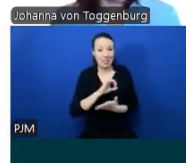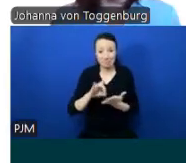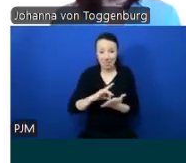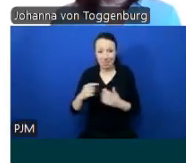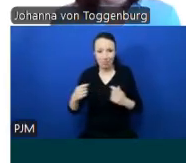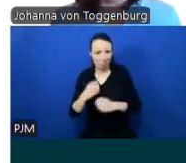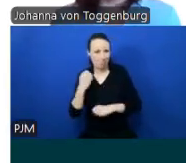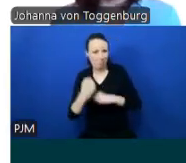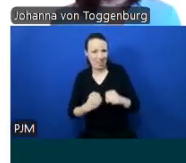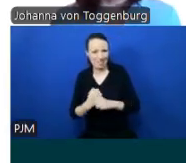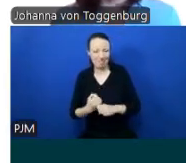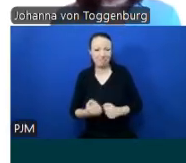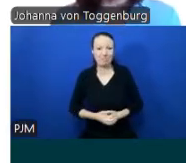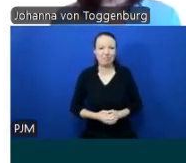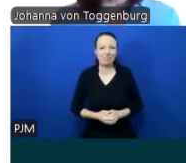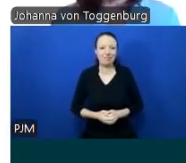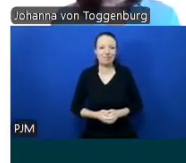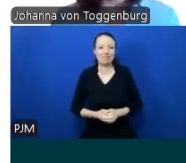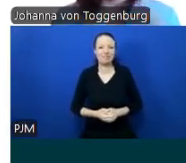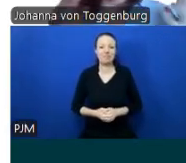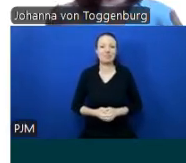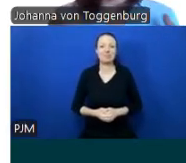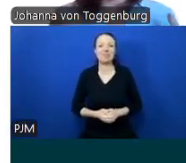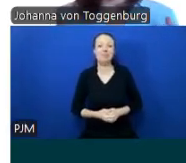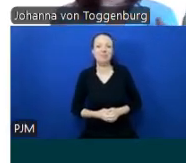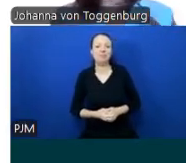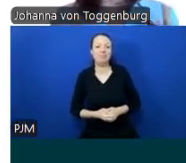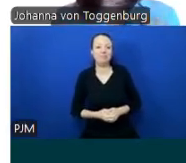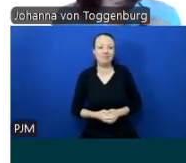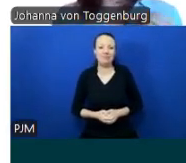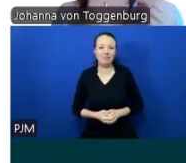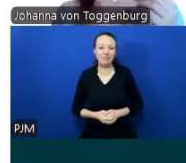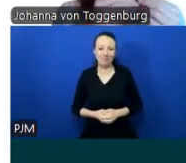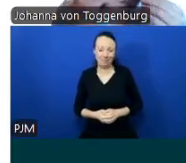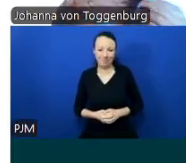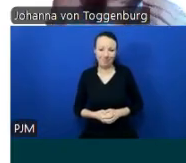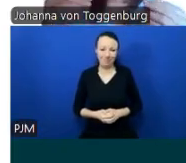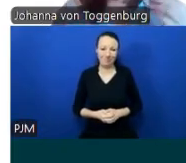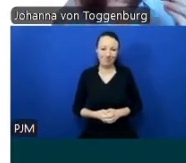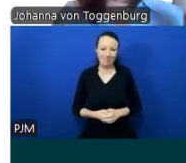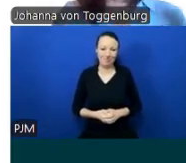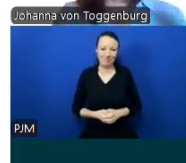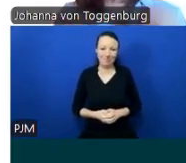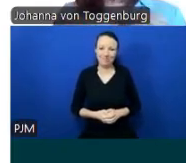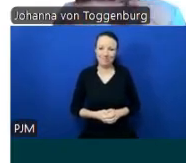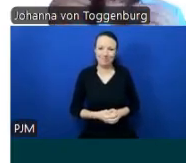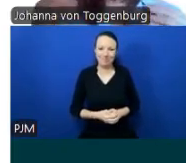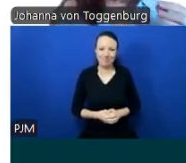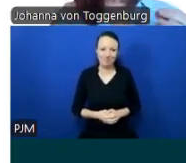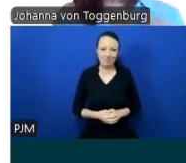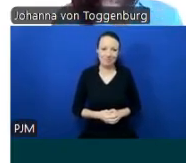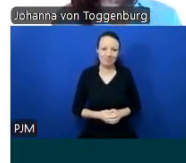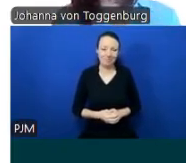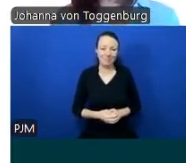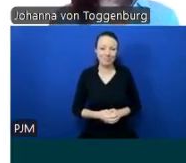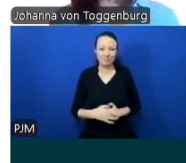commit to implementing the actual measures, but they committed their time to assisting in that process, so that we